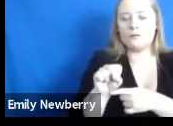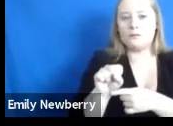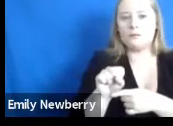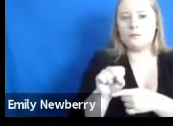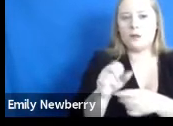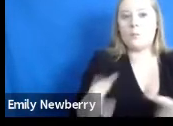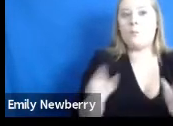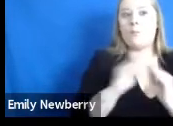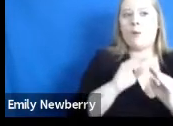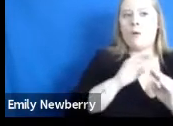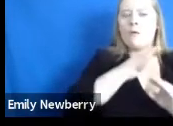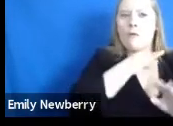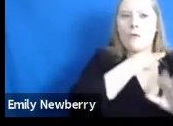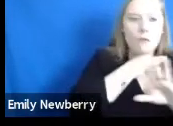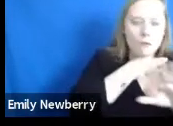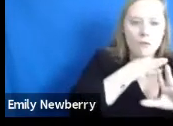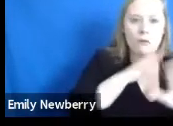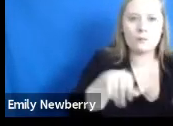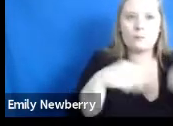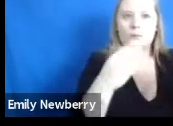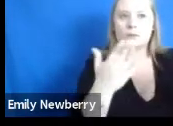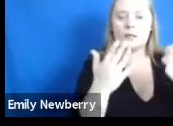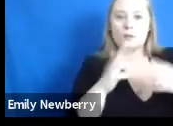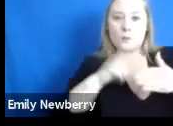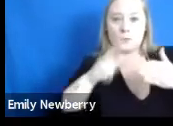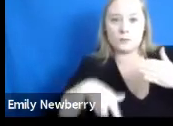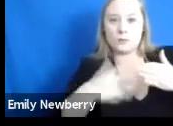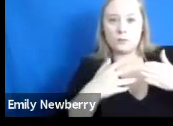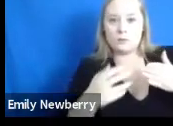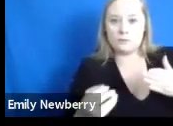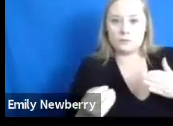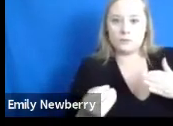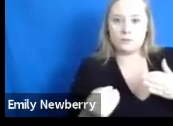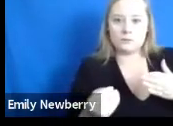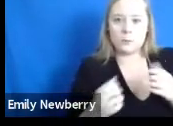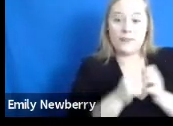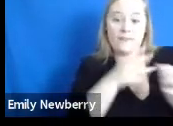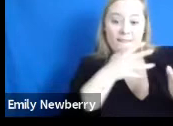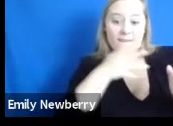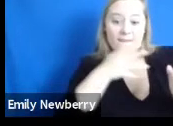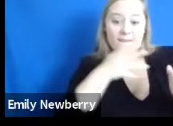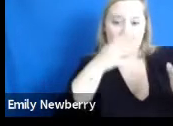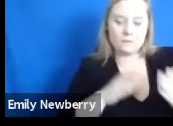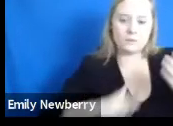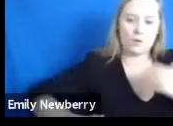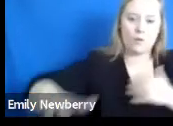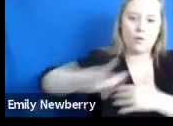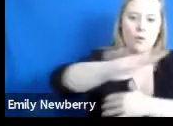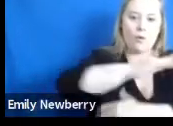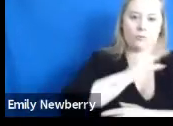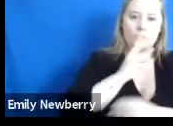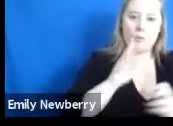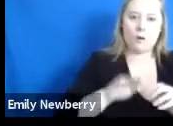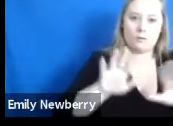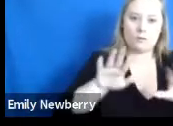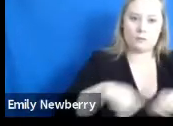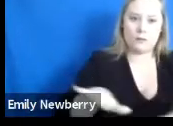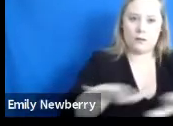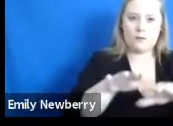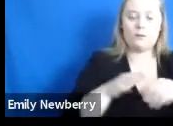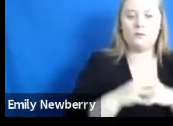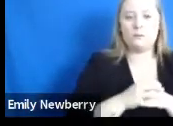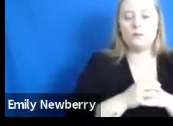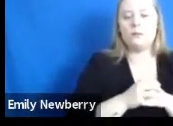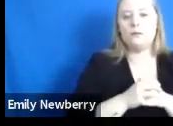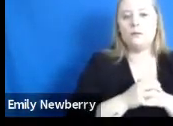We presented these research results to the farmers all across the watershed. And in one of the teach-ins, there